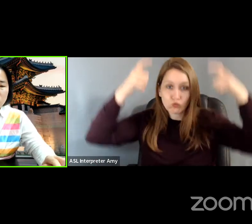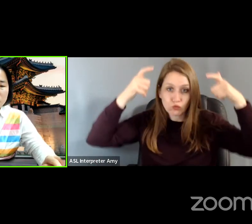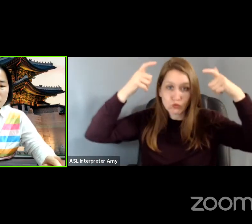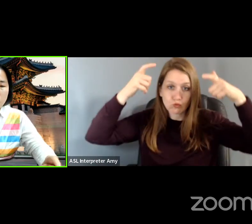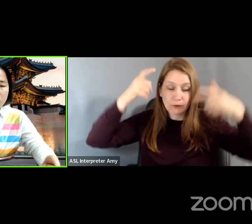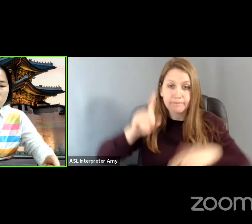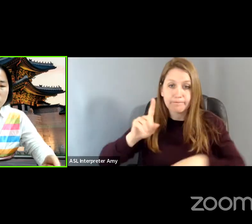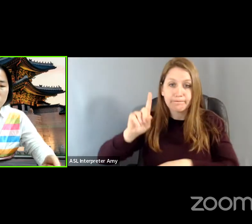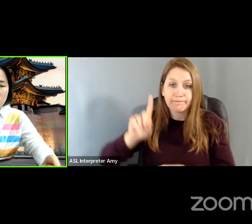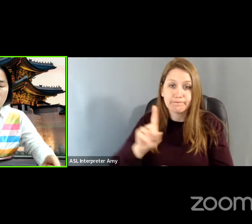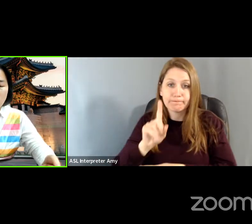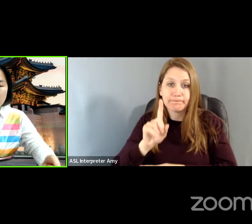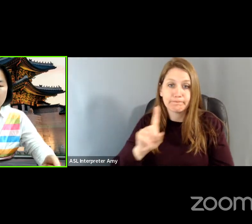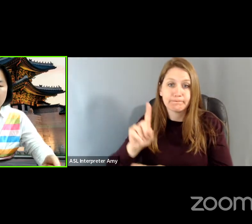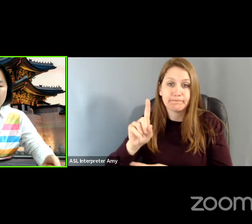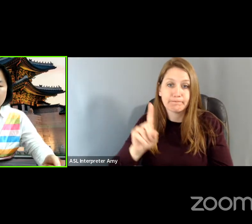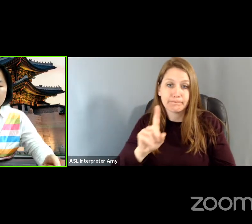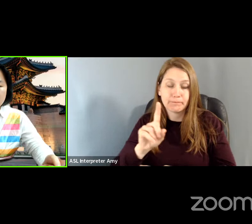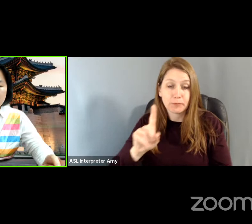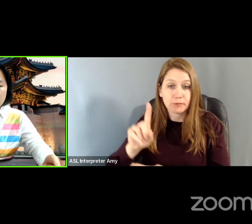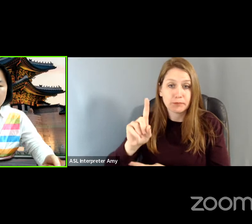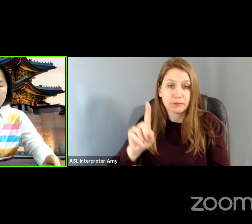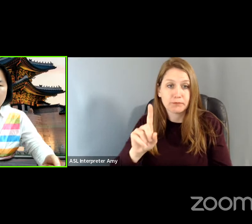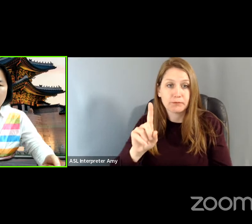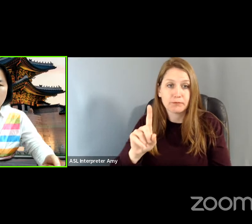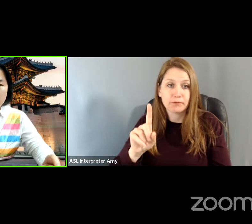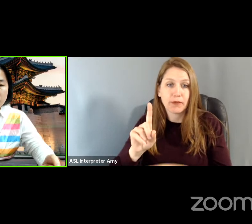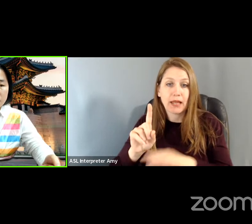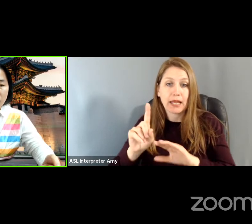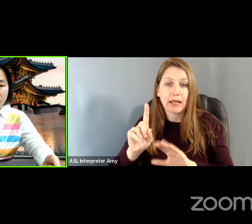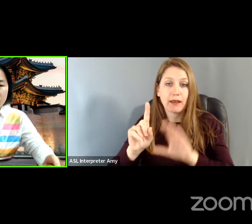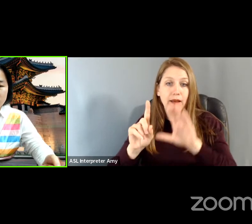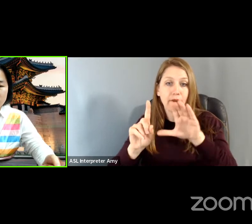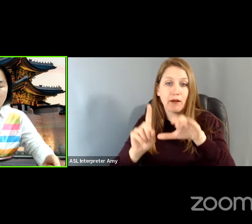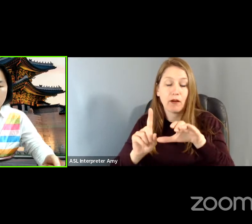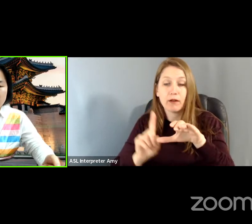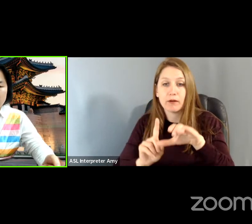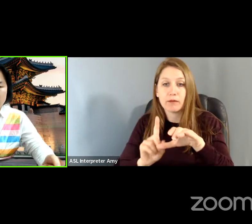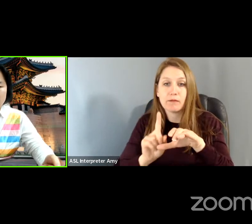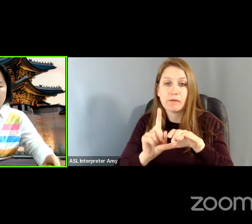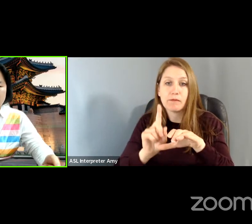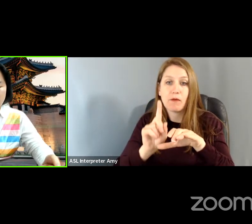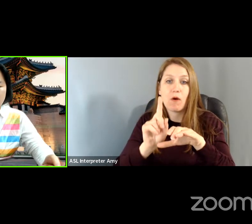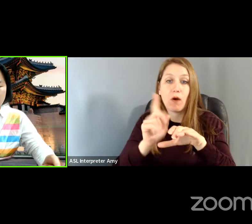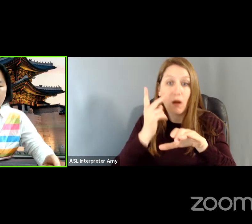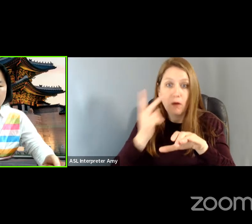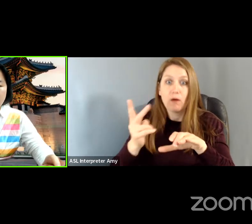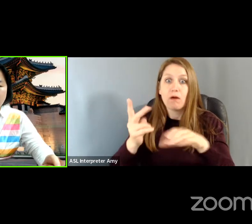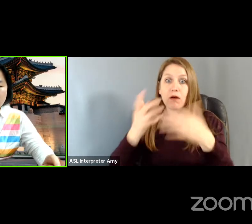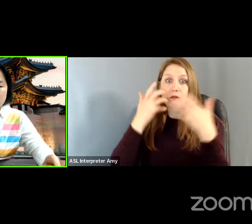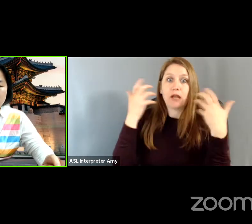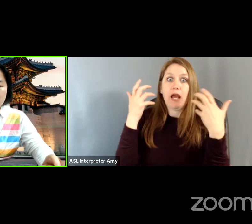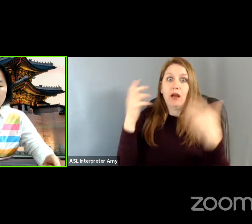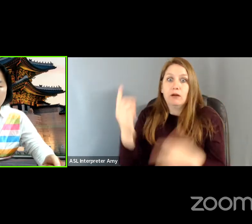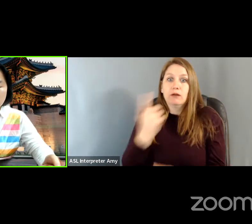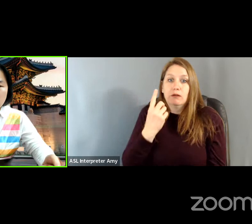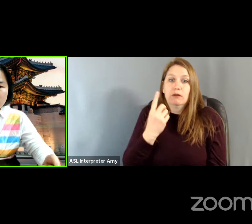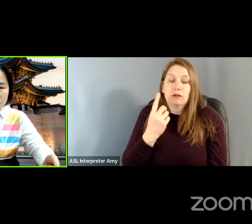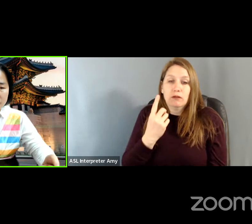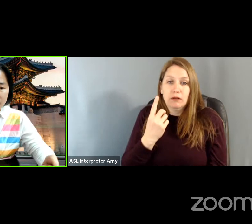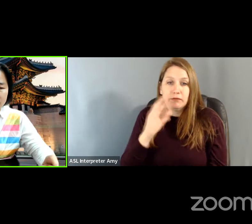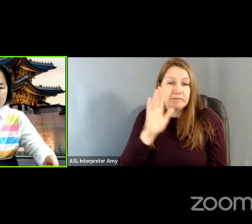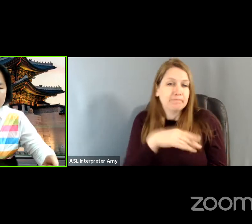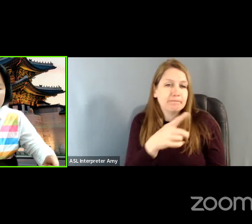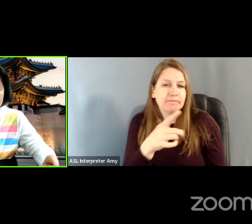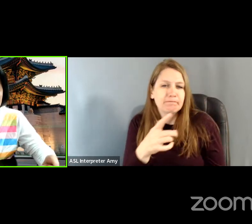As she was about to go over hill, a big tiger appeared and asked for the